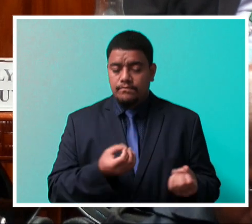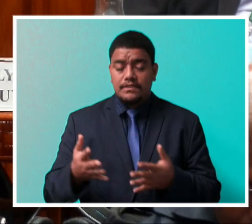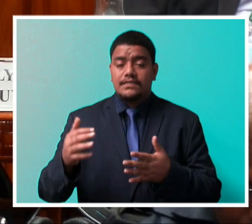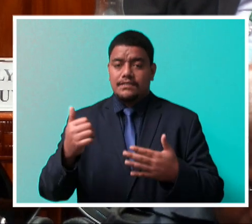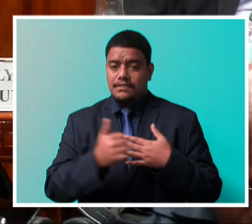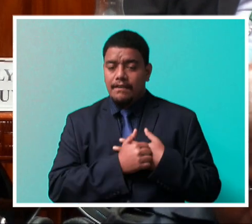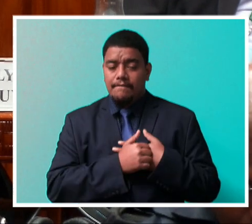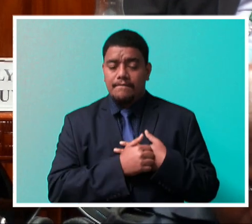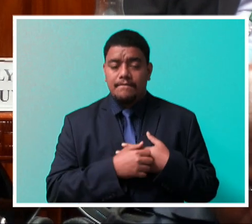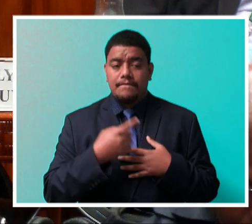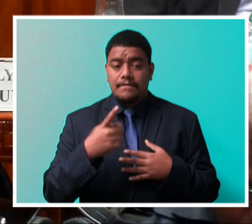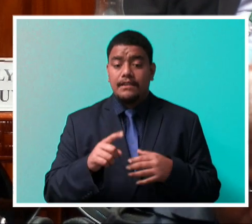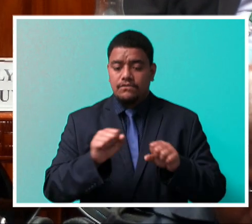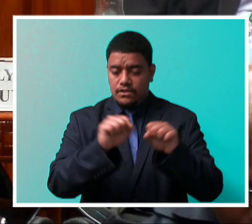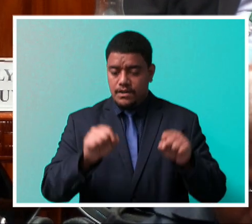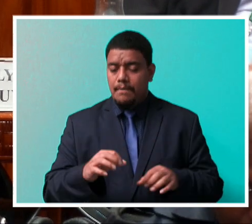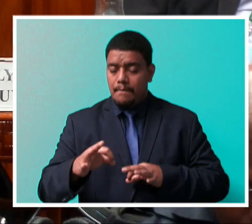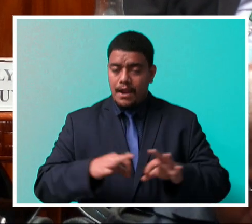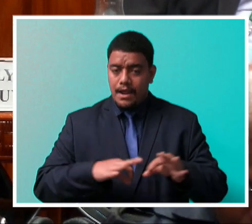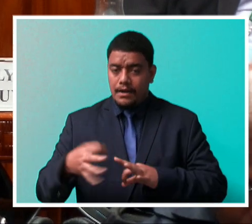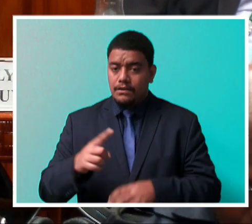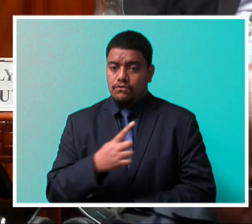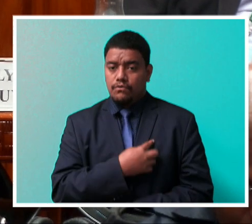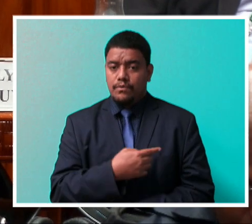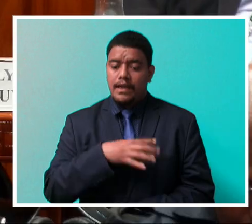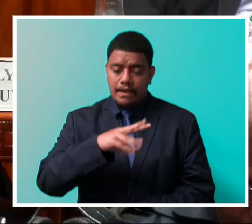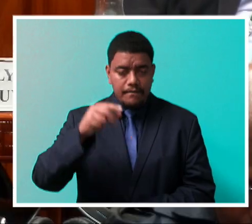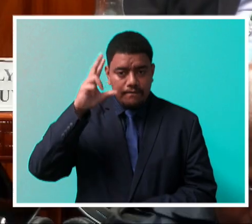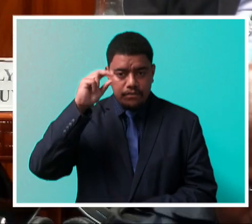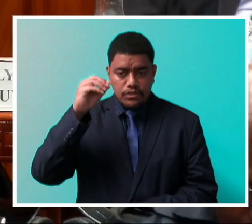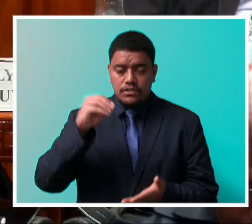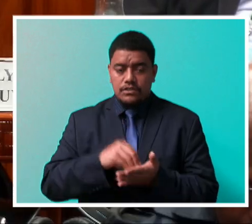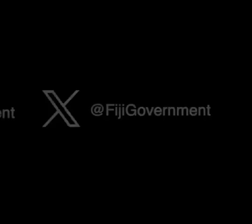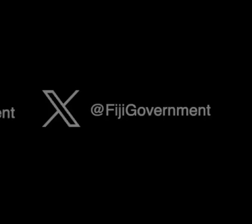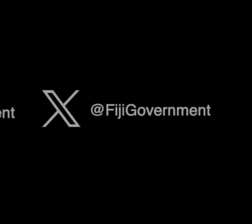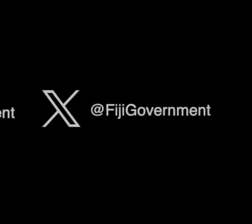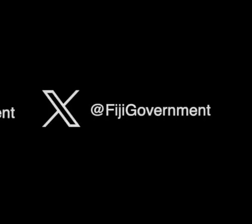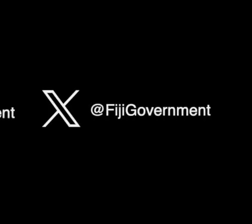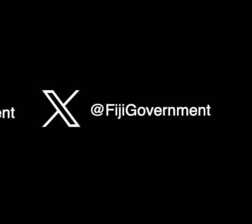not as a strapline, but as a solemn commitment to every Fijian. Now, I'll leave the Speaker.